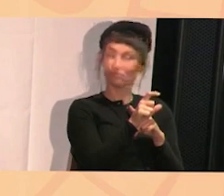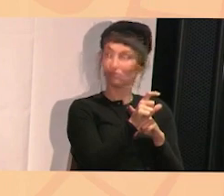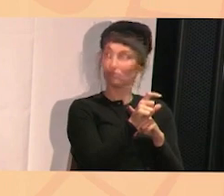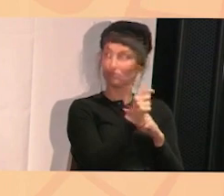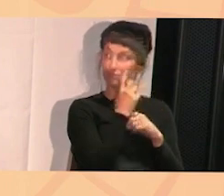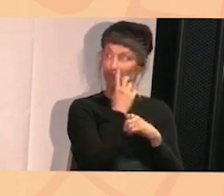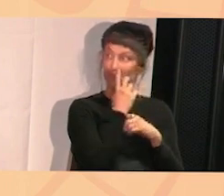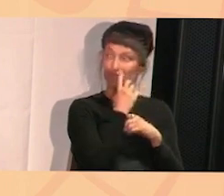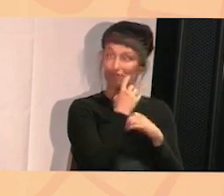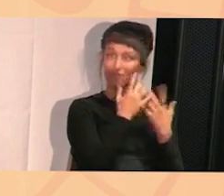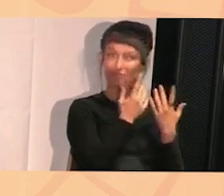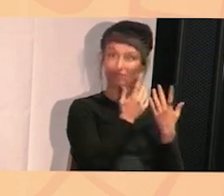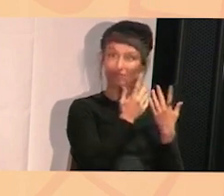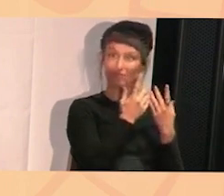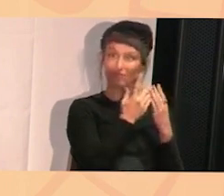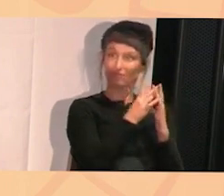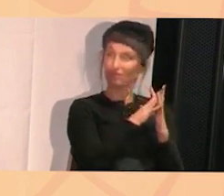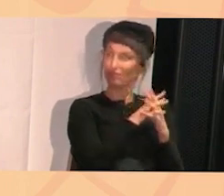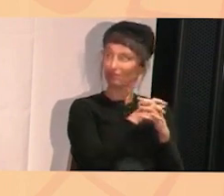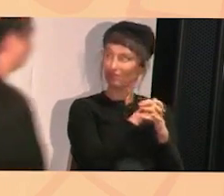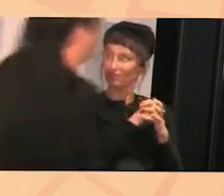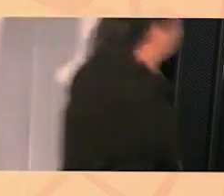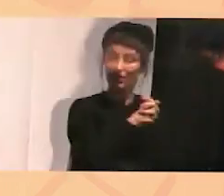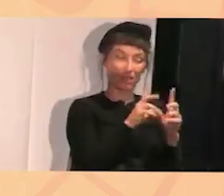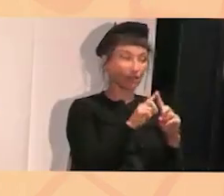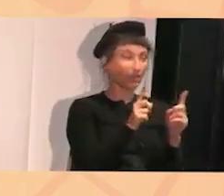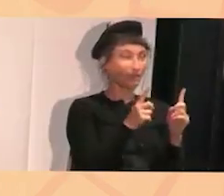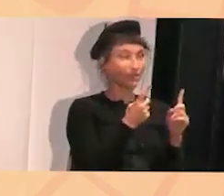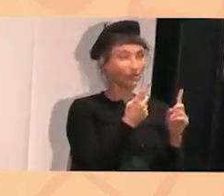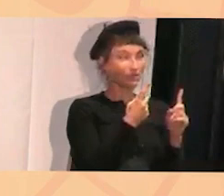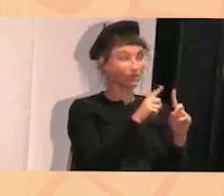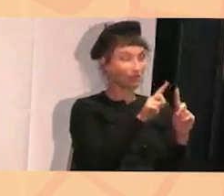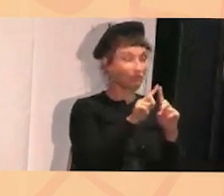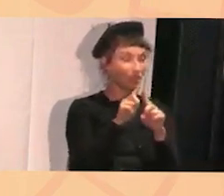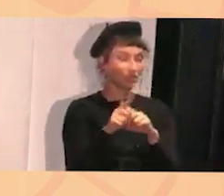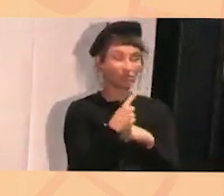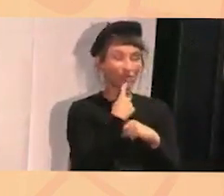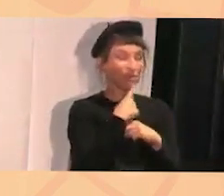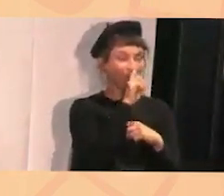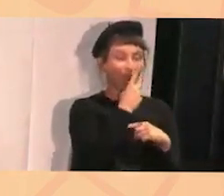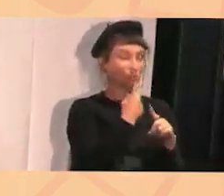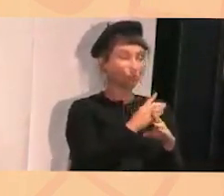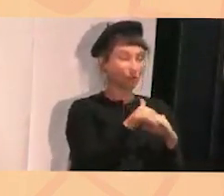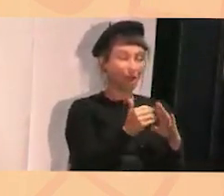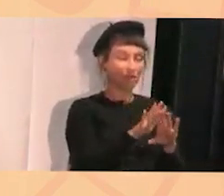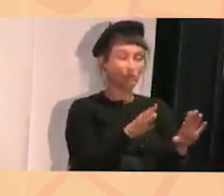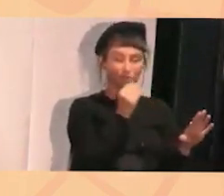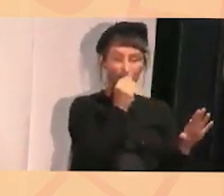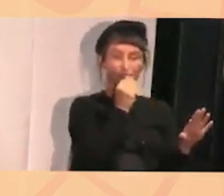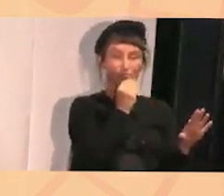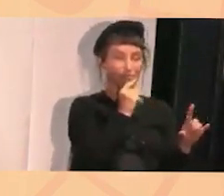from. There are different types of things that I can't mention. The different types of law that's